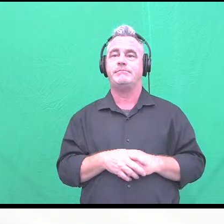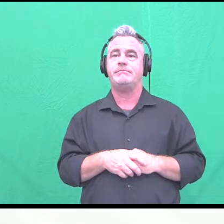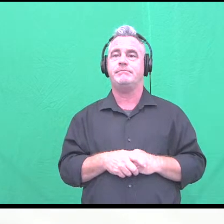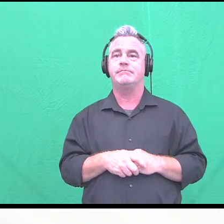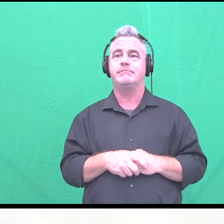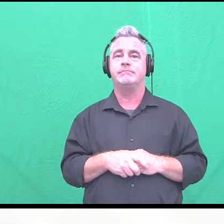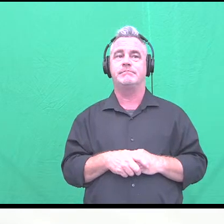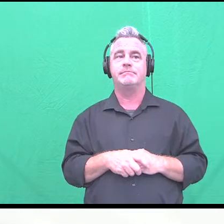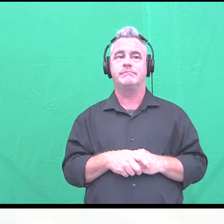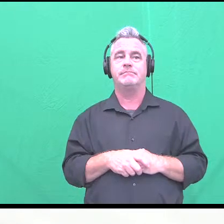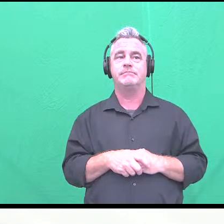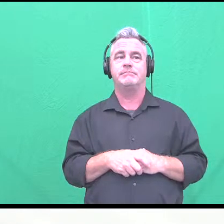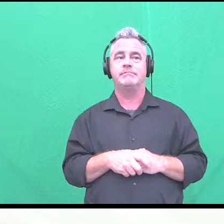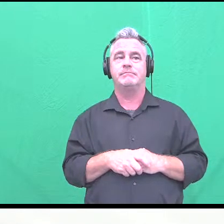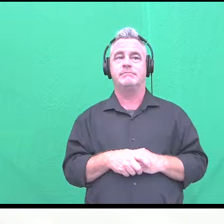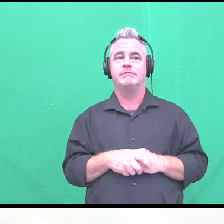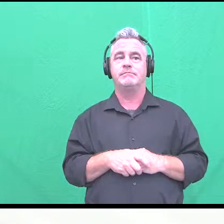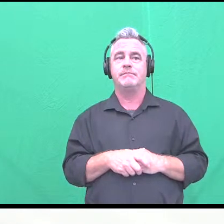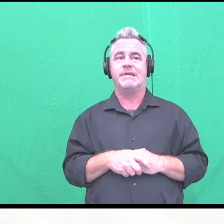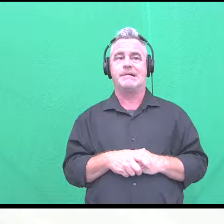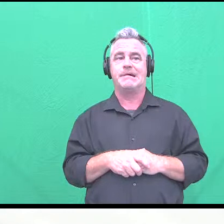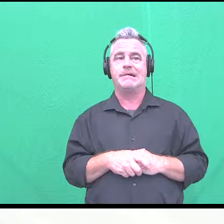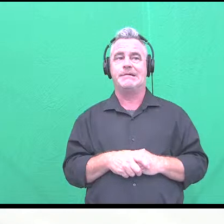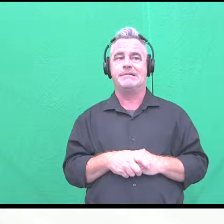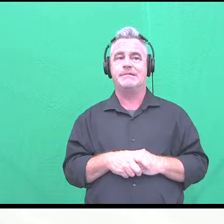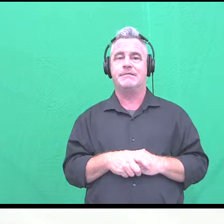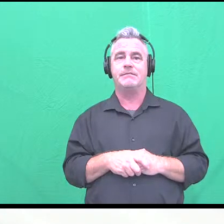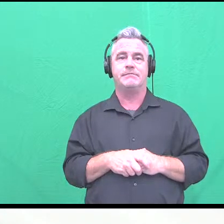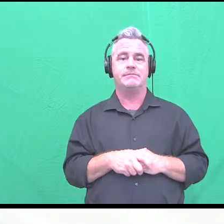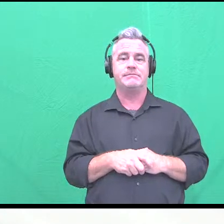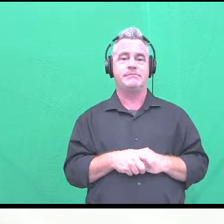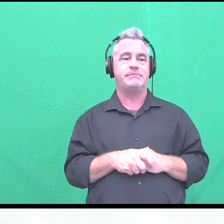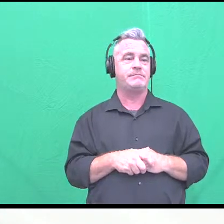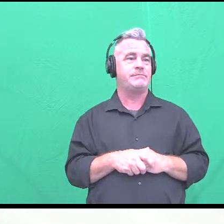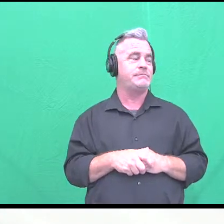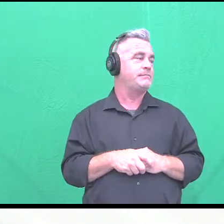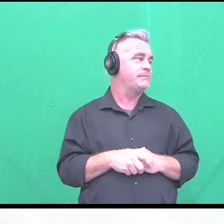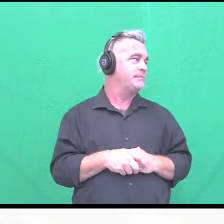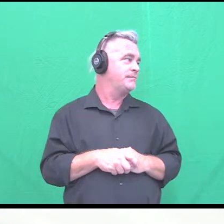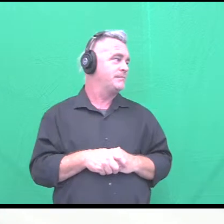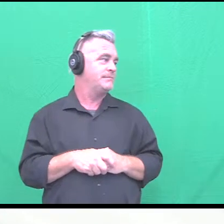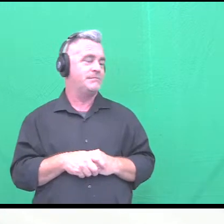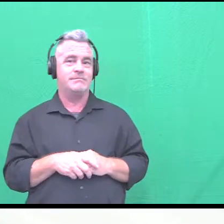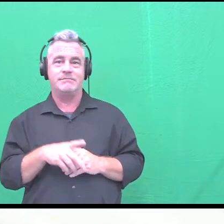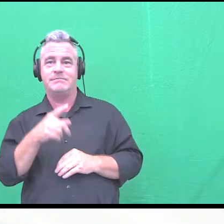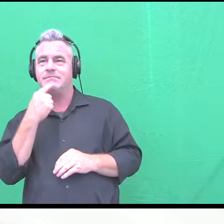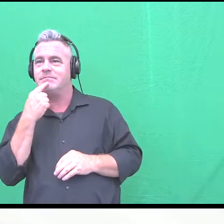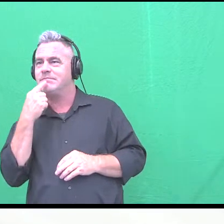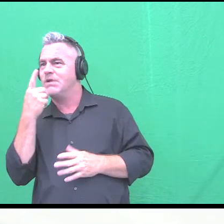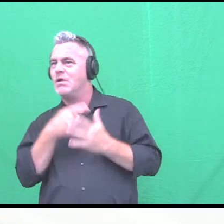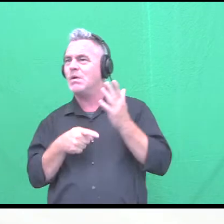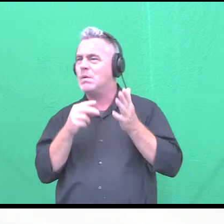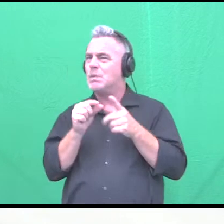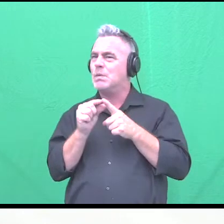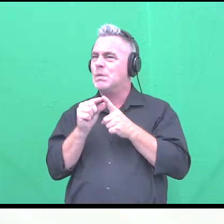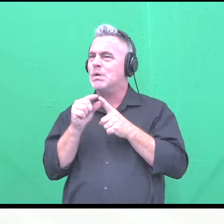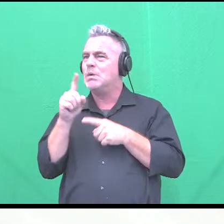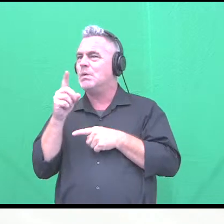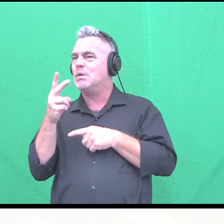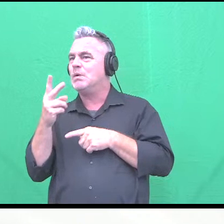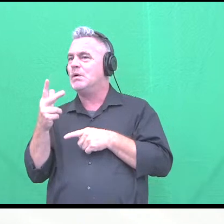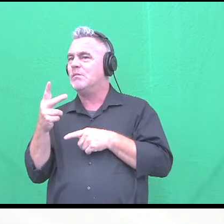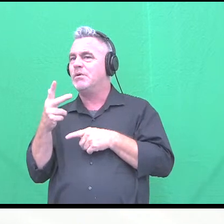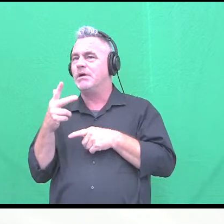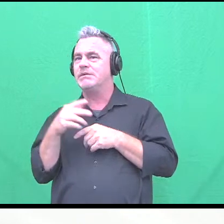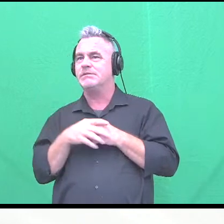what do you call those? Highlights. No, yes, but the number 1, 2, 3, and 4, what are those called again,